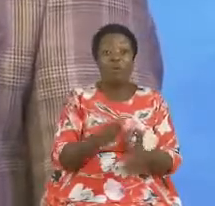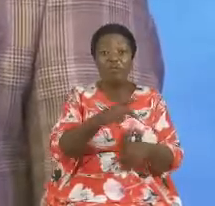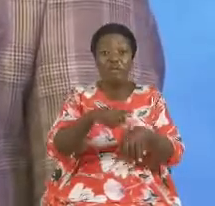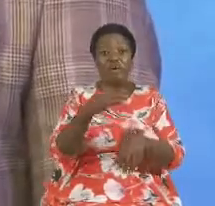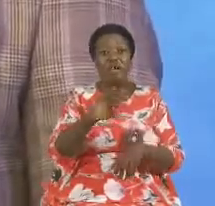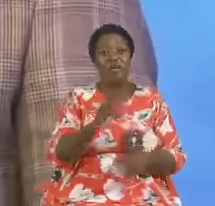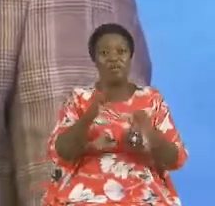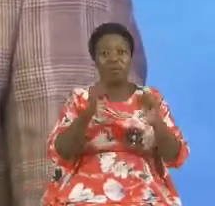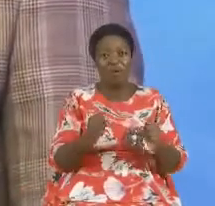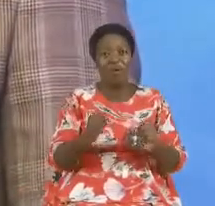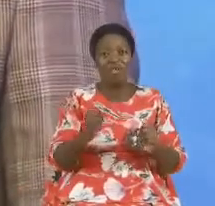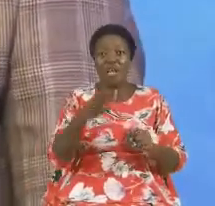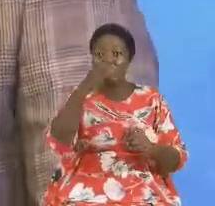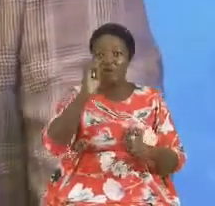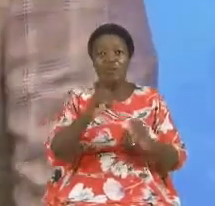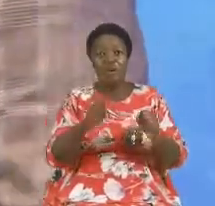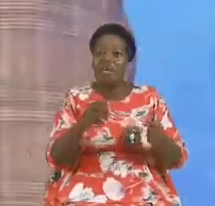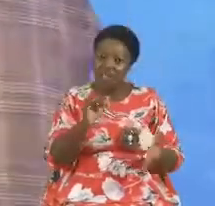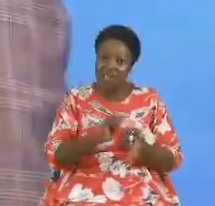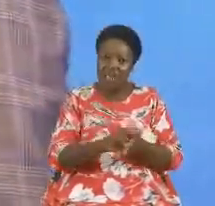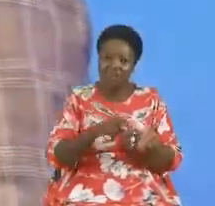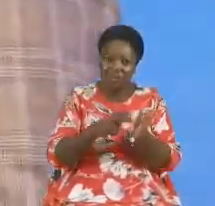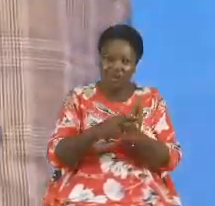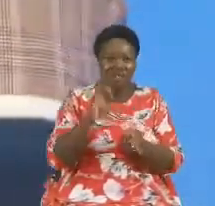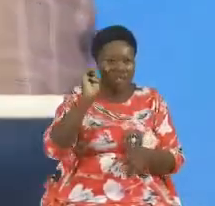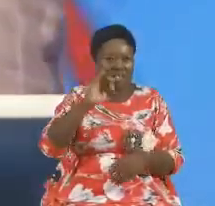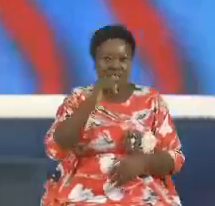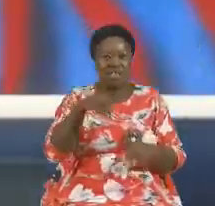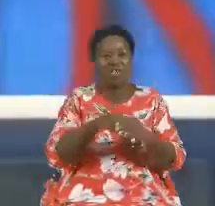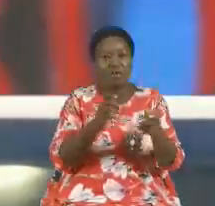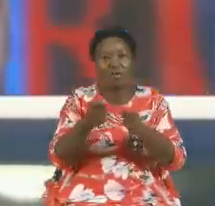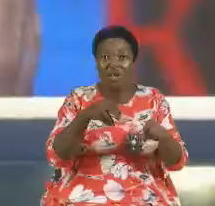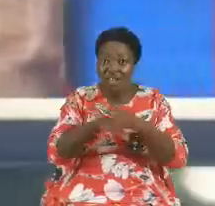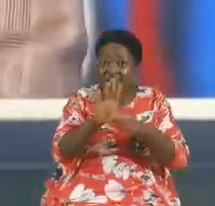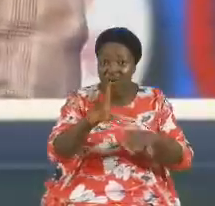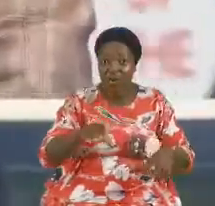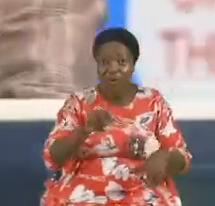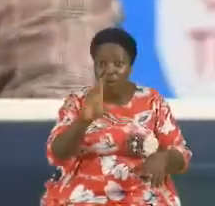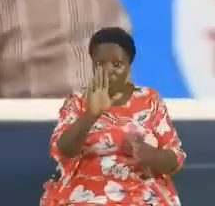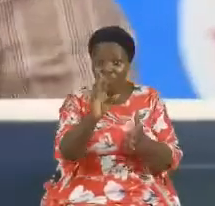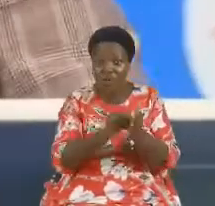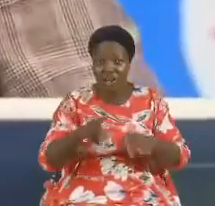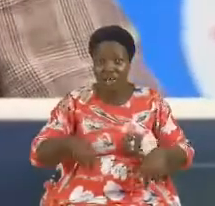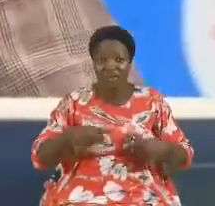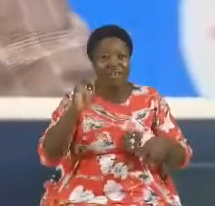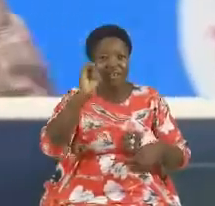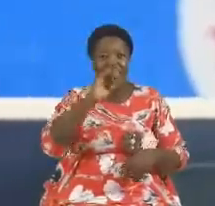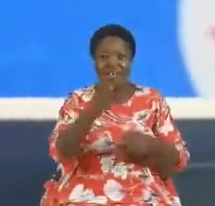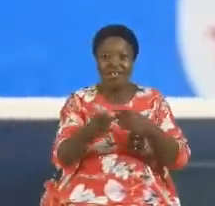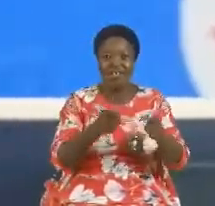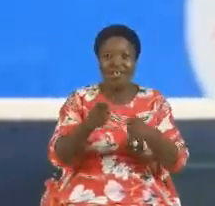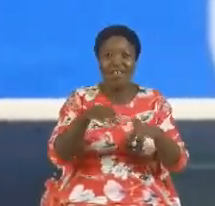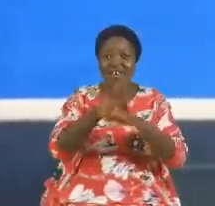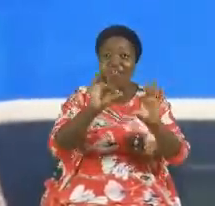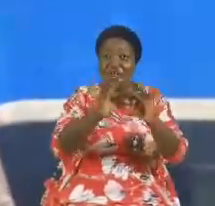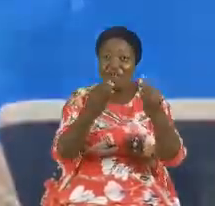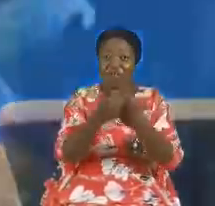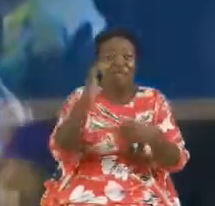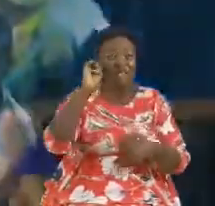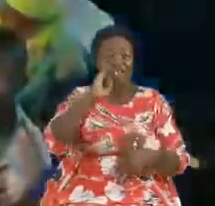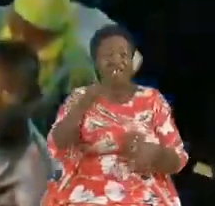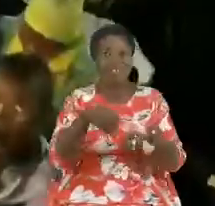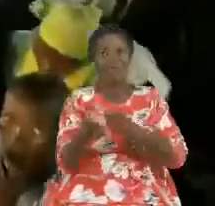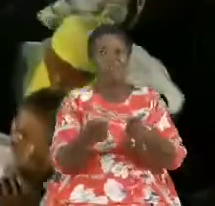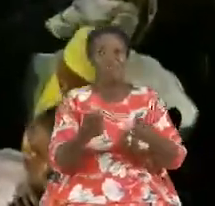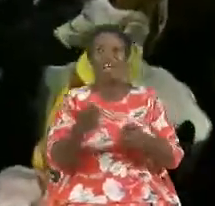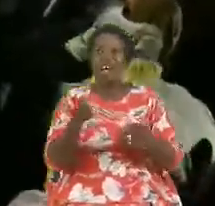head of all principality and power. That means then he's in charge. In your life, he's in